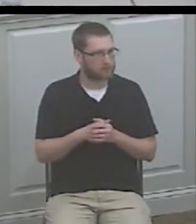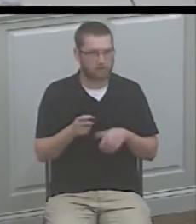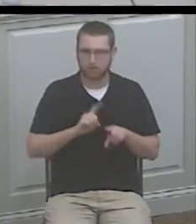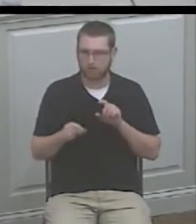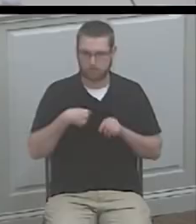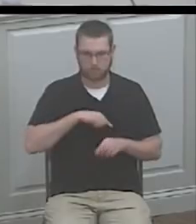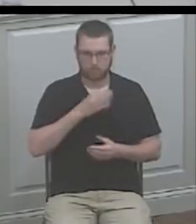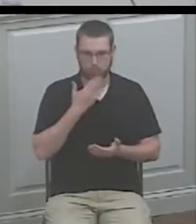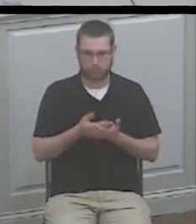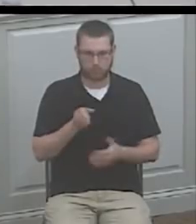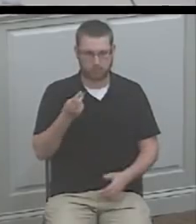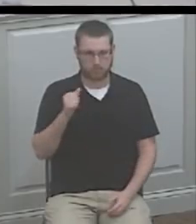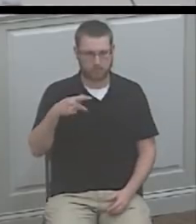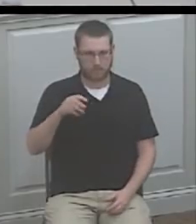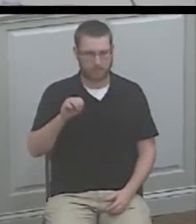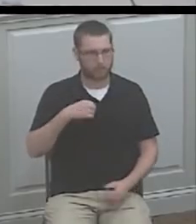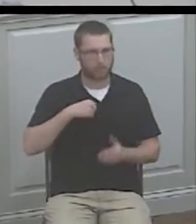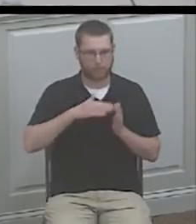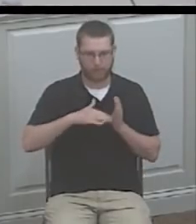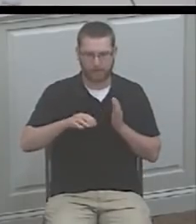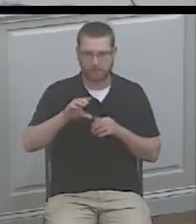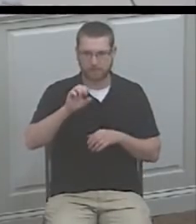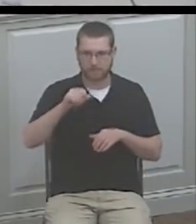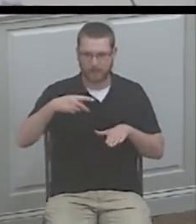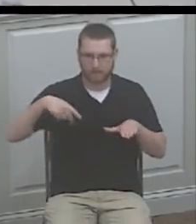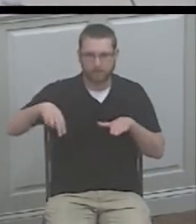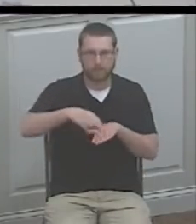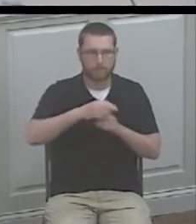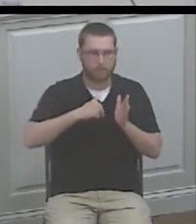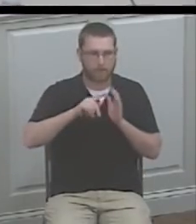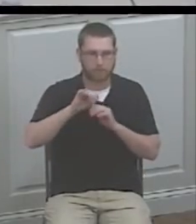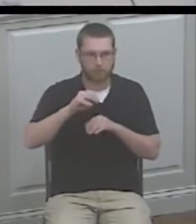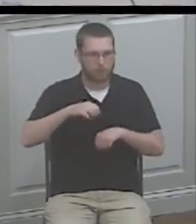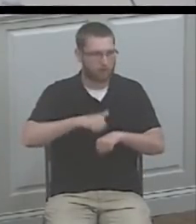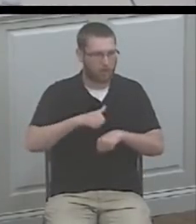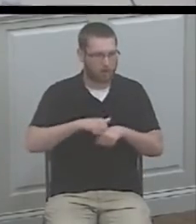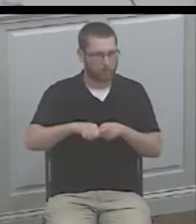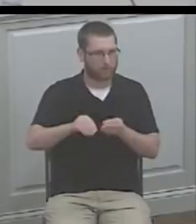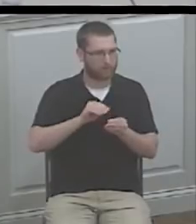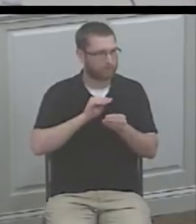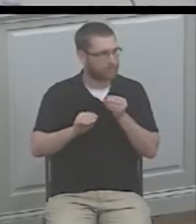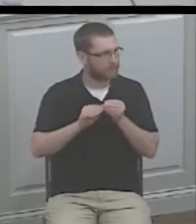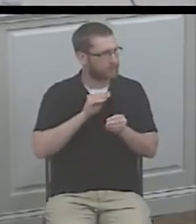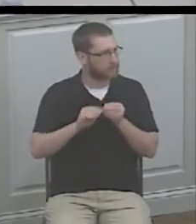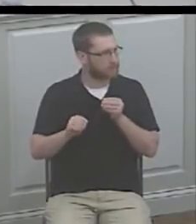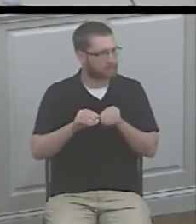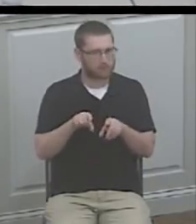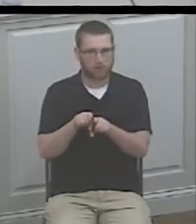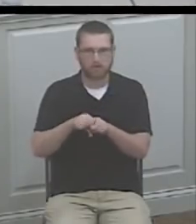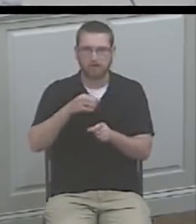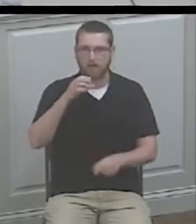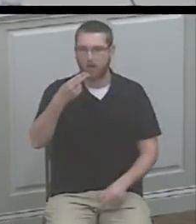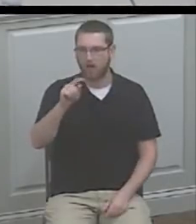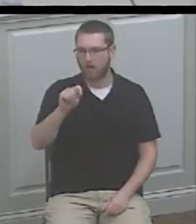so we're in good shape. And we painted the deck, trimmed, did some concrete repairs, filled in the old what was the hot tub that